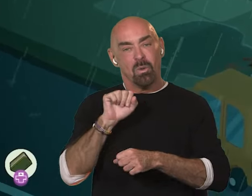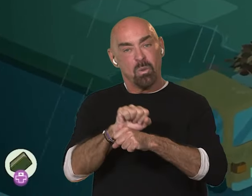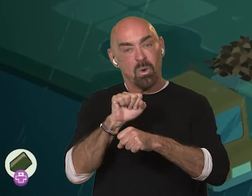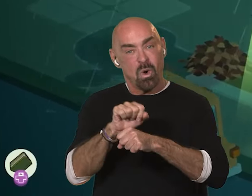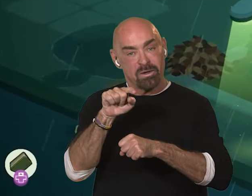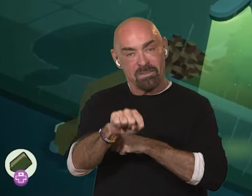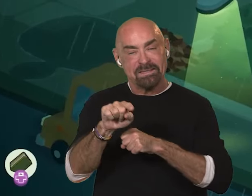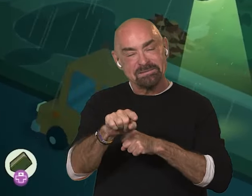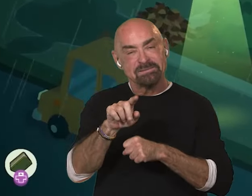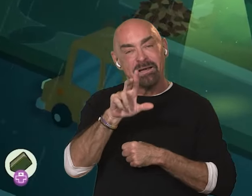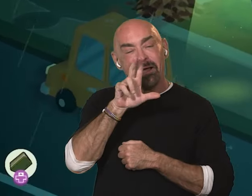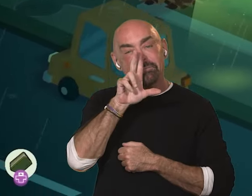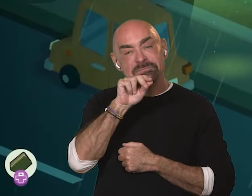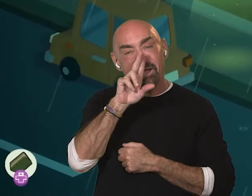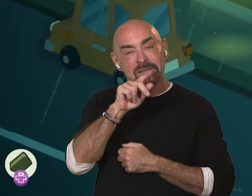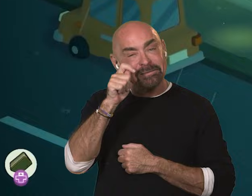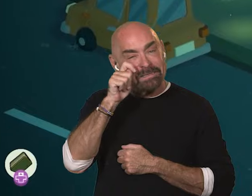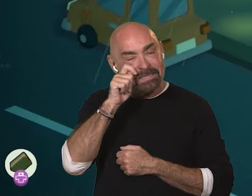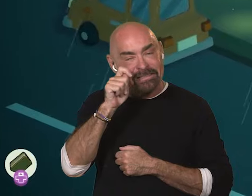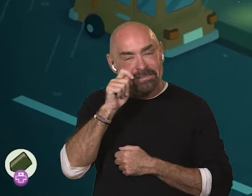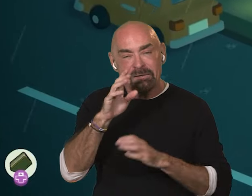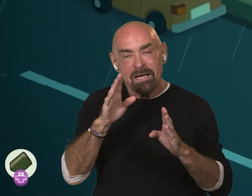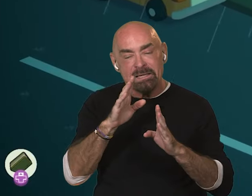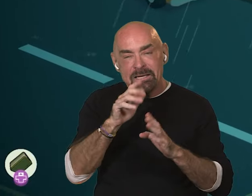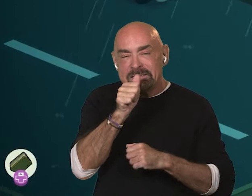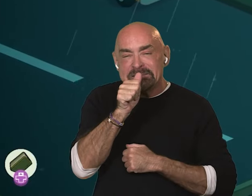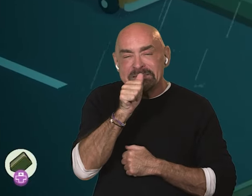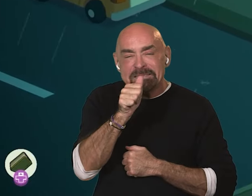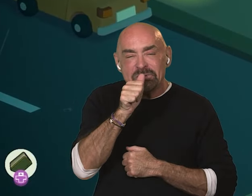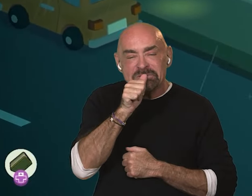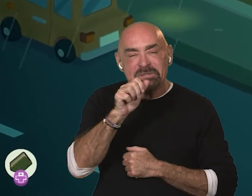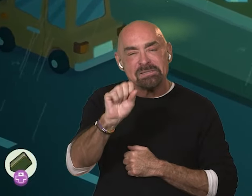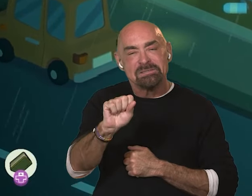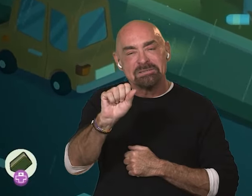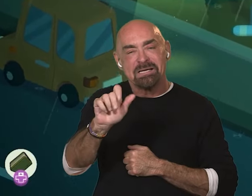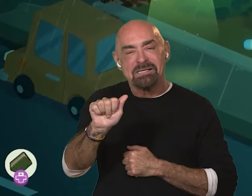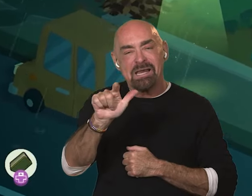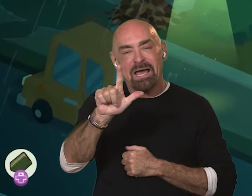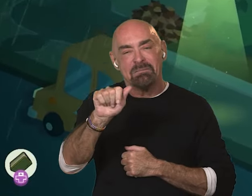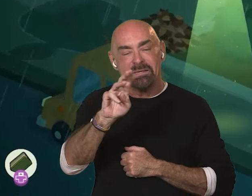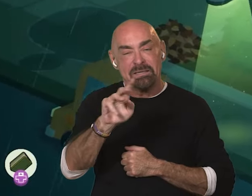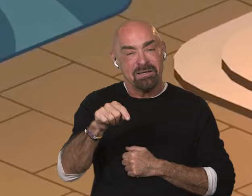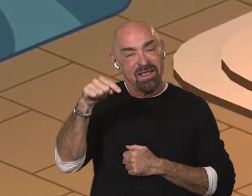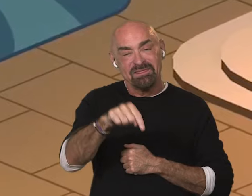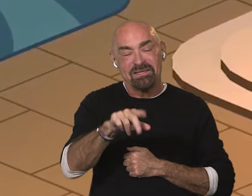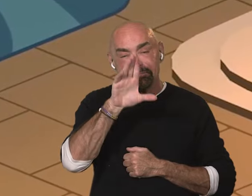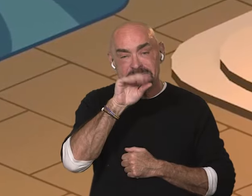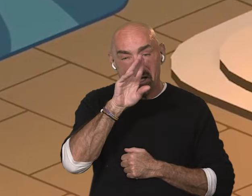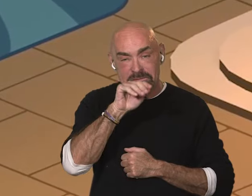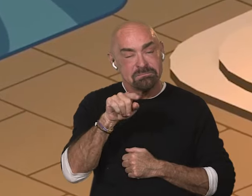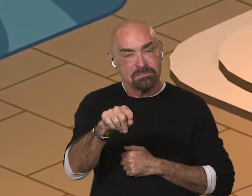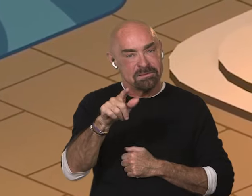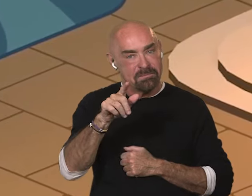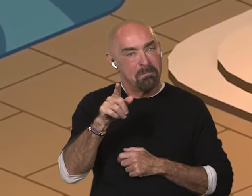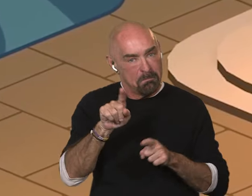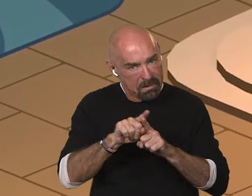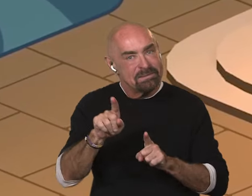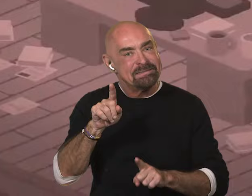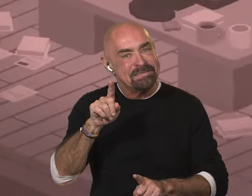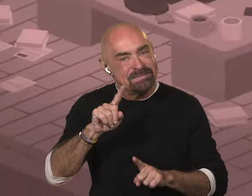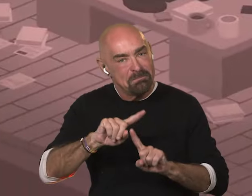Games. Right now we're working on Duck Detective The Secret Salami, where solving crime is no walk in the pond. You are a down-on-his-luck detective who